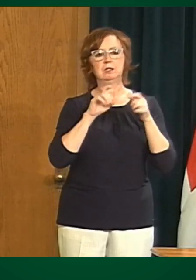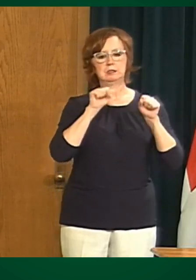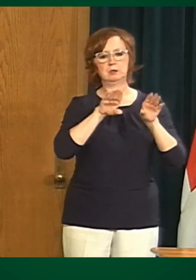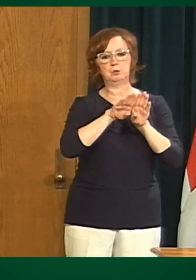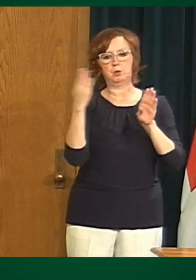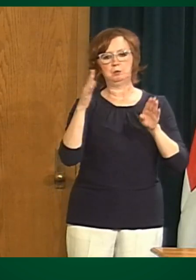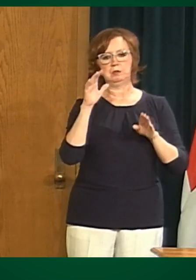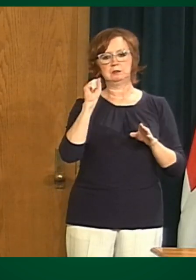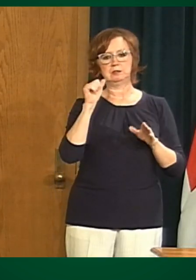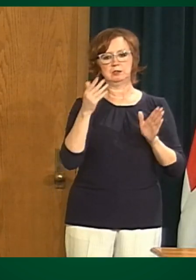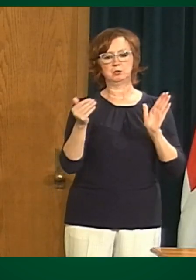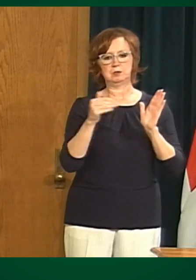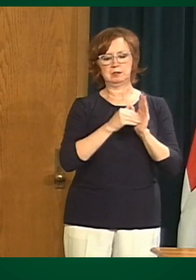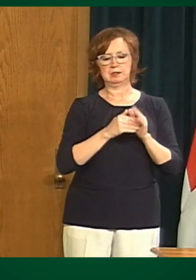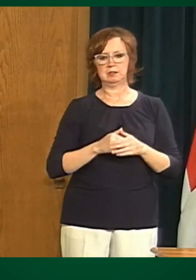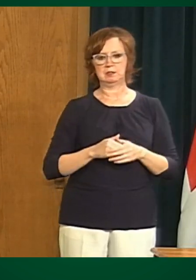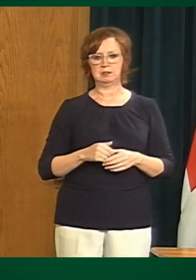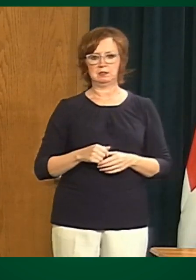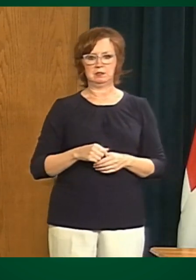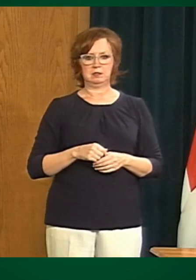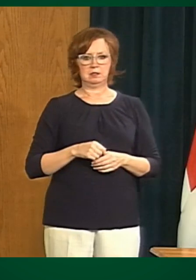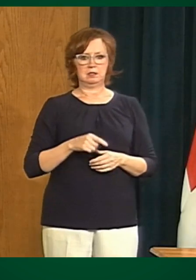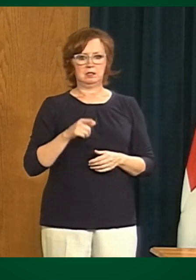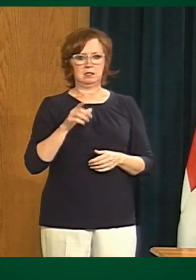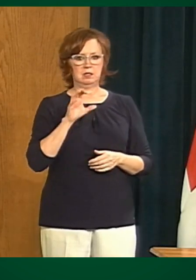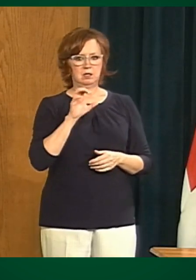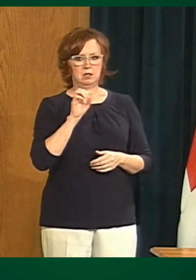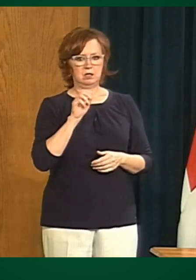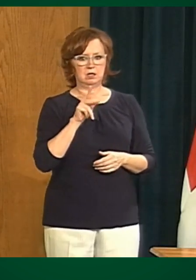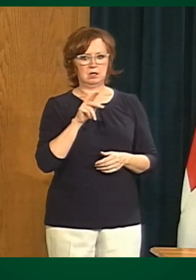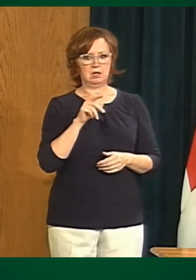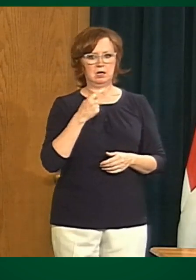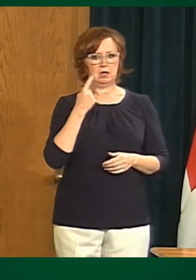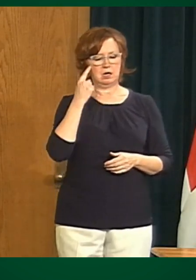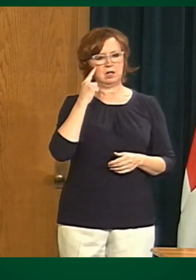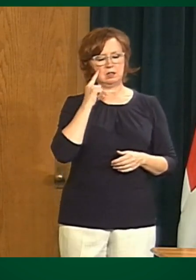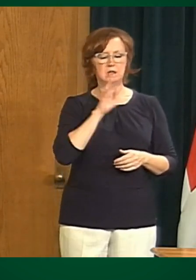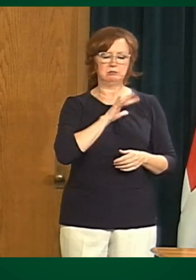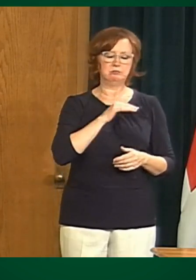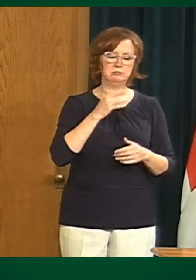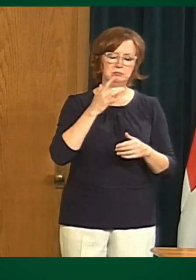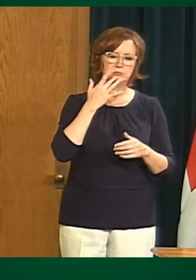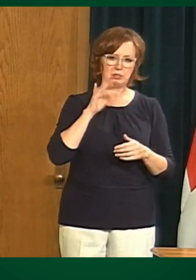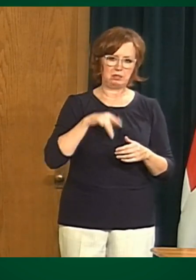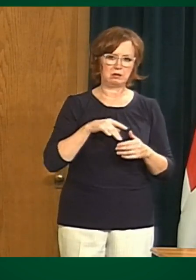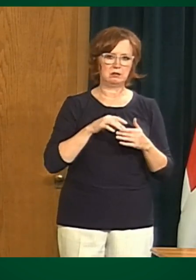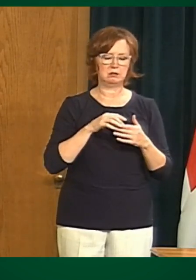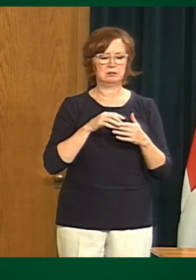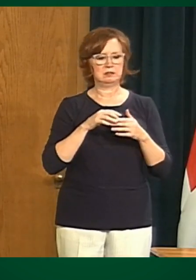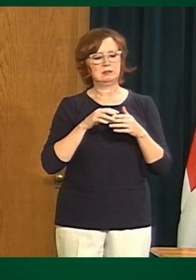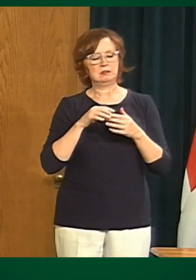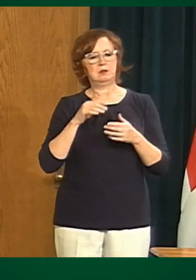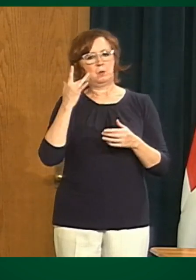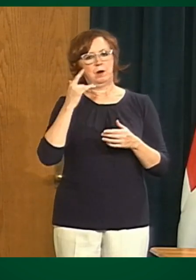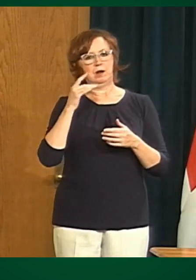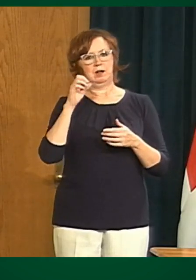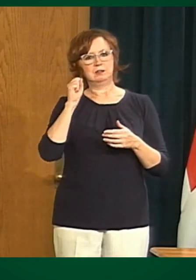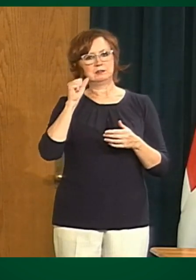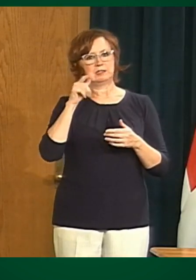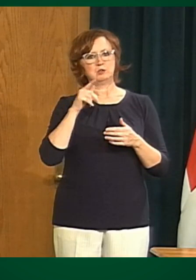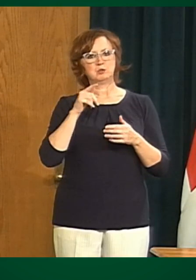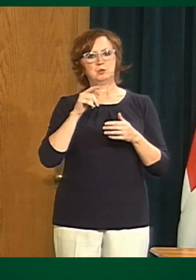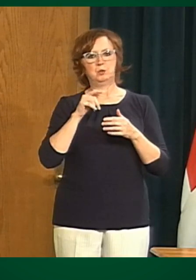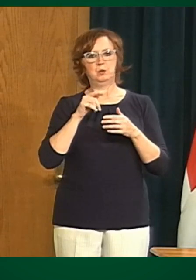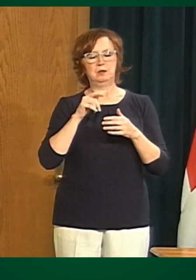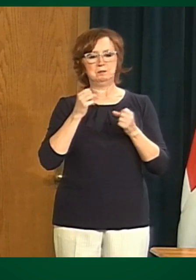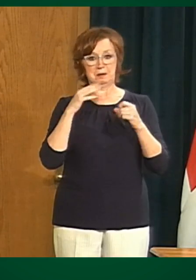Steph? I mean, you credit Saskatchewan people a lot. I think our sparse population might have something to do with the rate of its spread, but this started